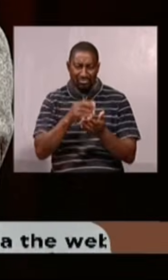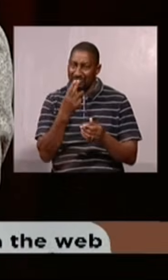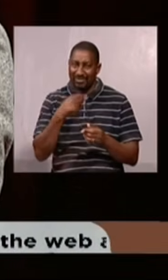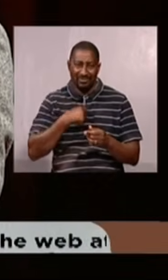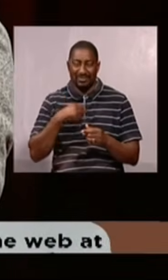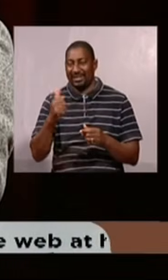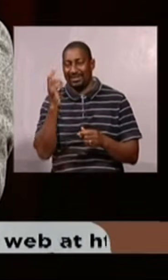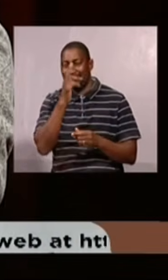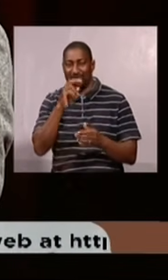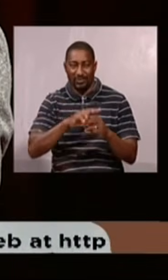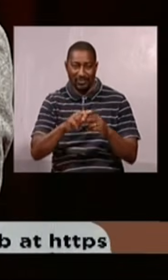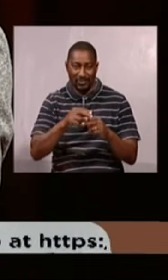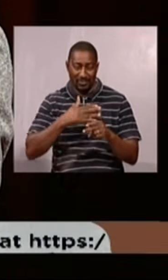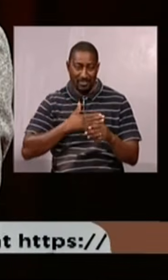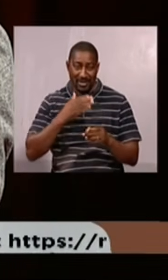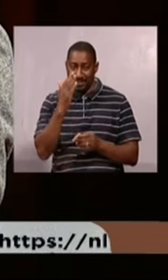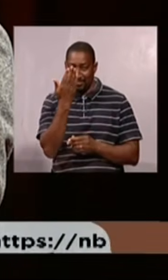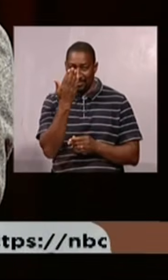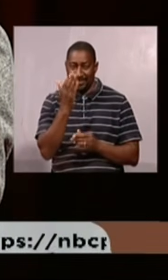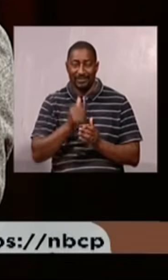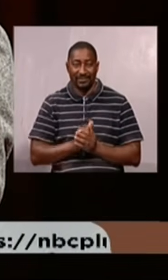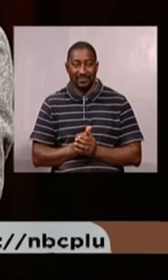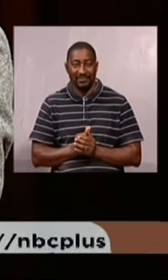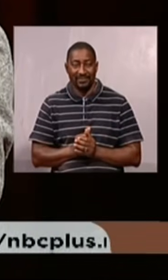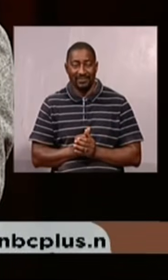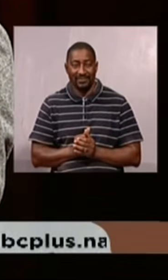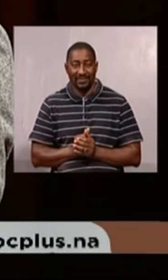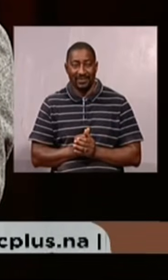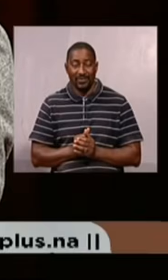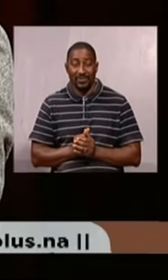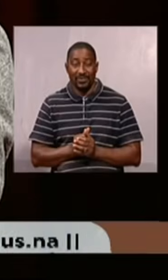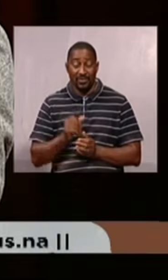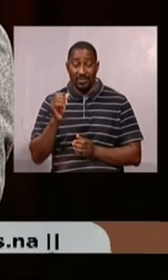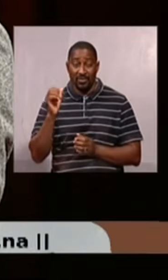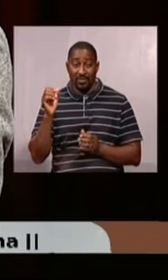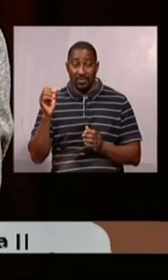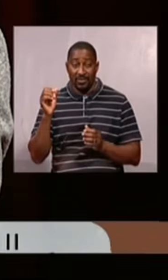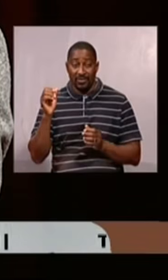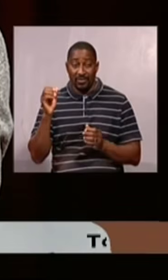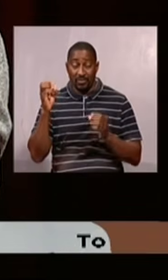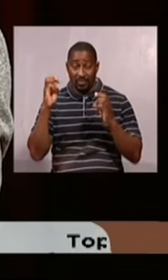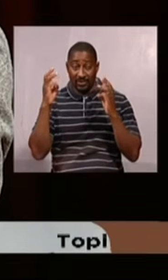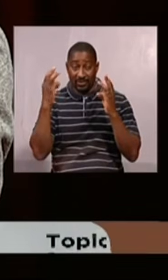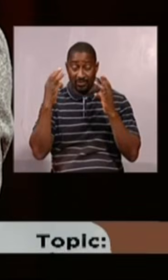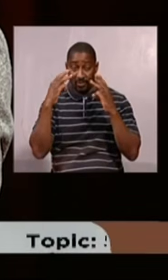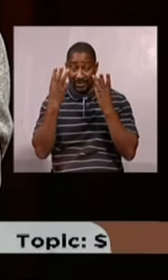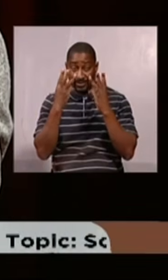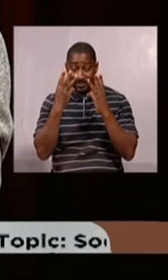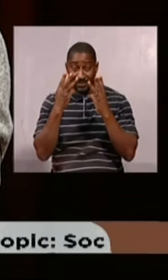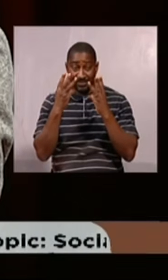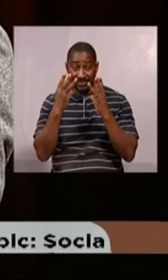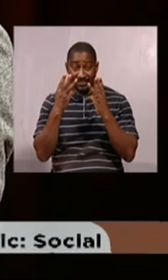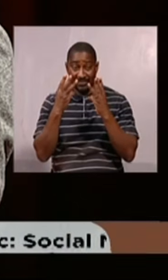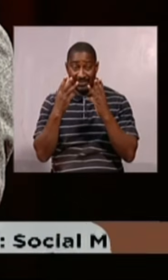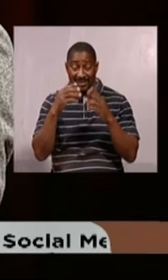that's part of the challenge. And this is why it was so important with WhatsApp. Because of SIM card registration, it does help a